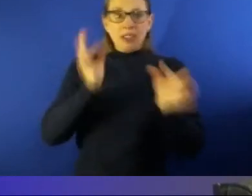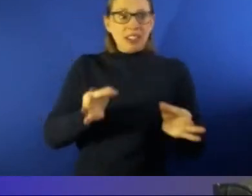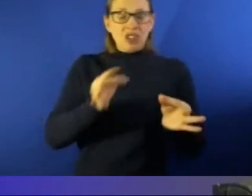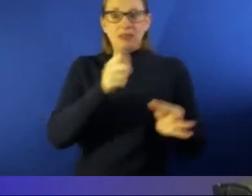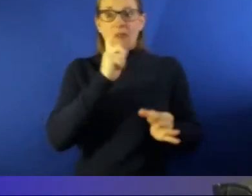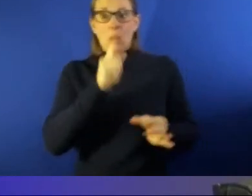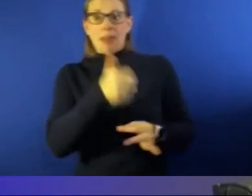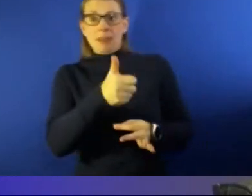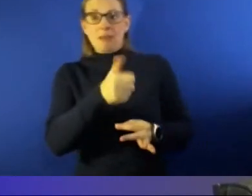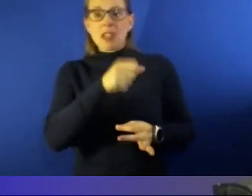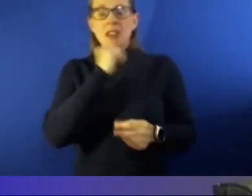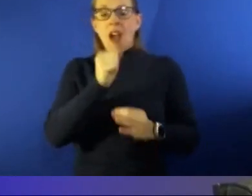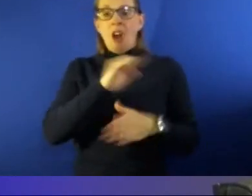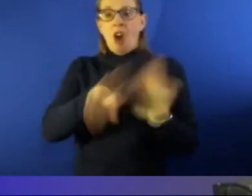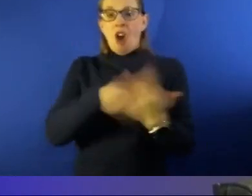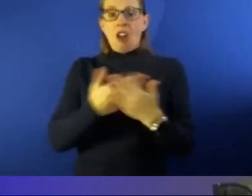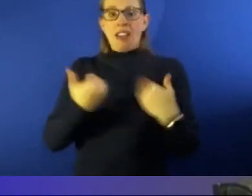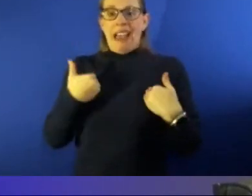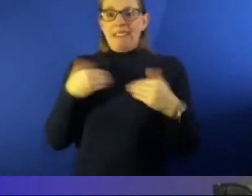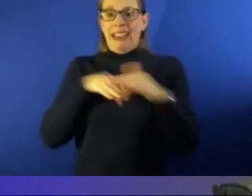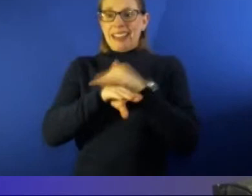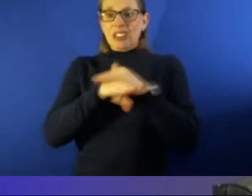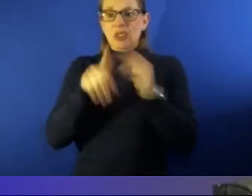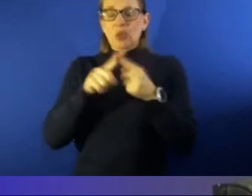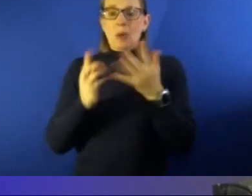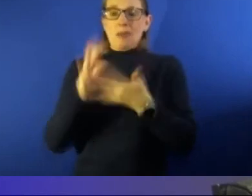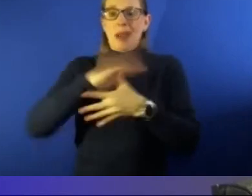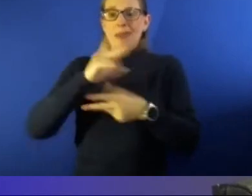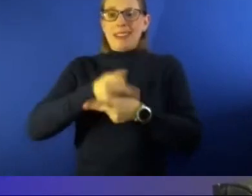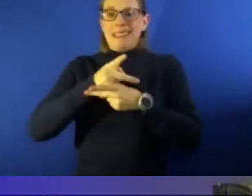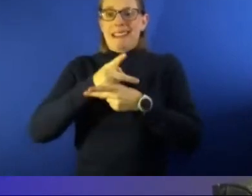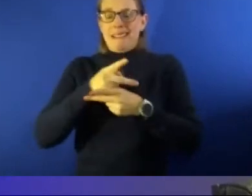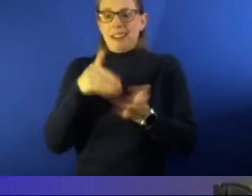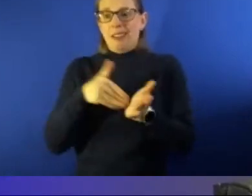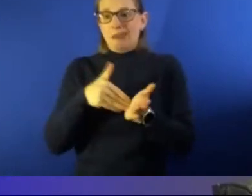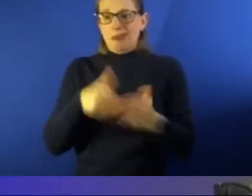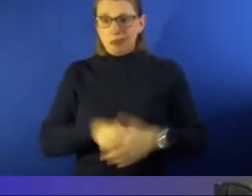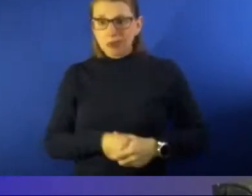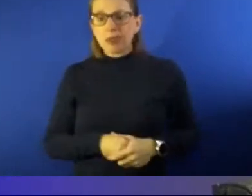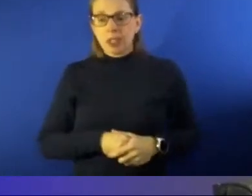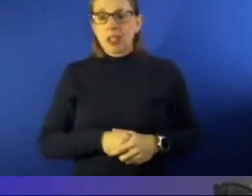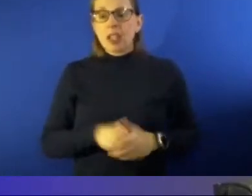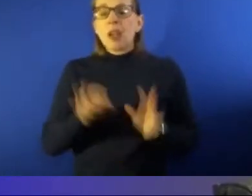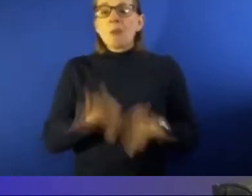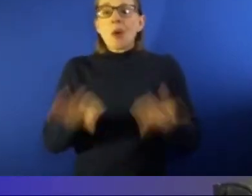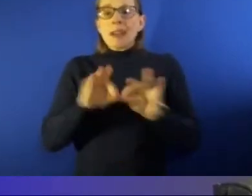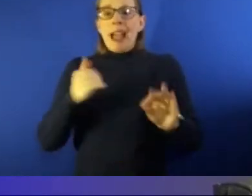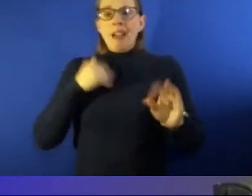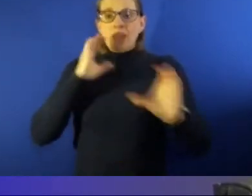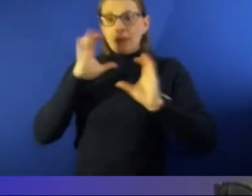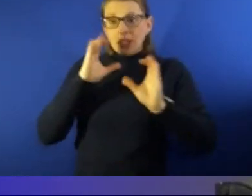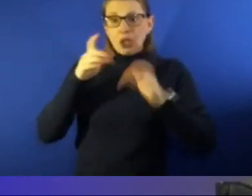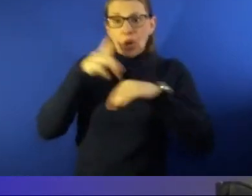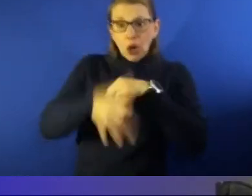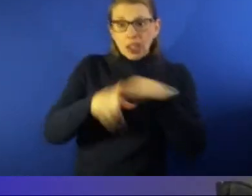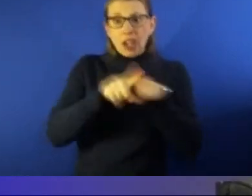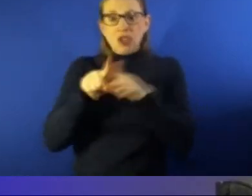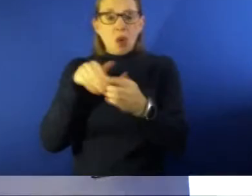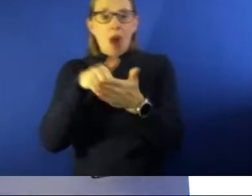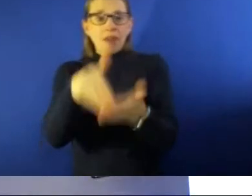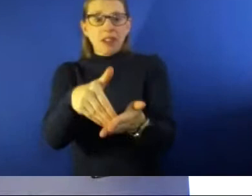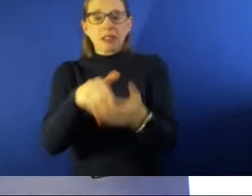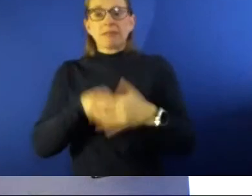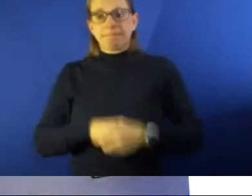everybody has access to a primary care physician. And so it's important for us to have those conversations early, often, and as many times as we need to. So let's